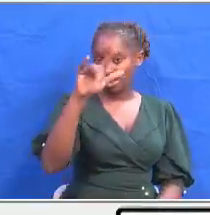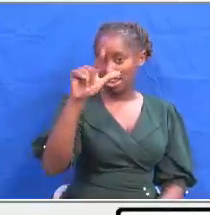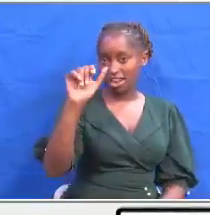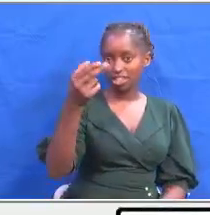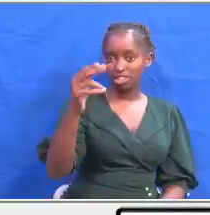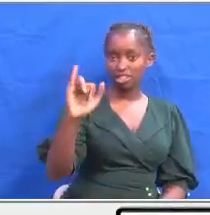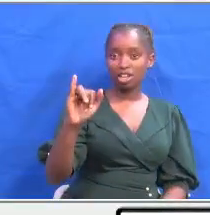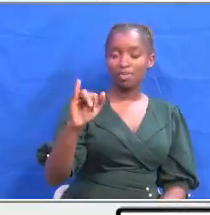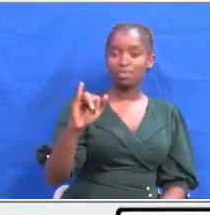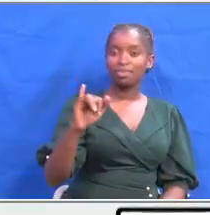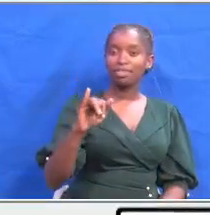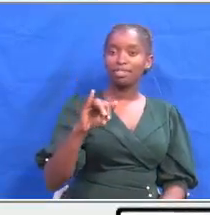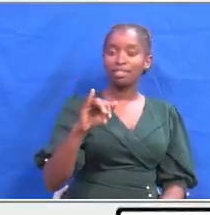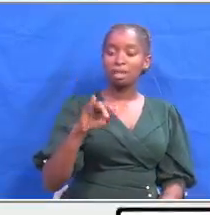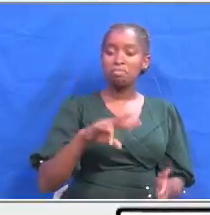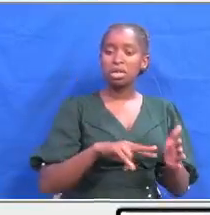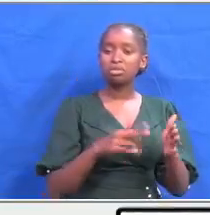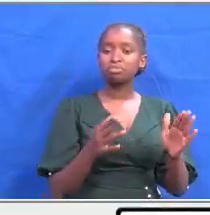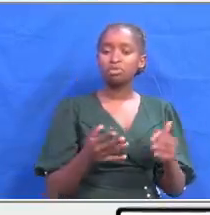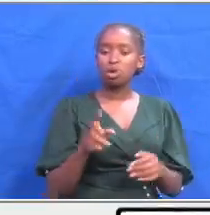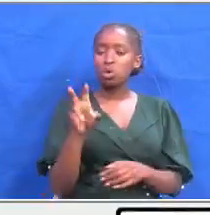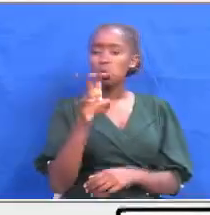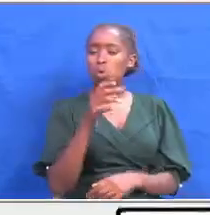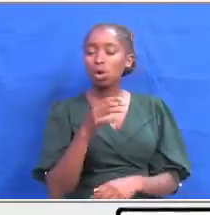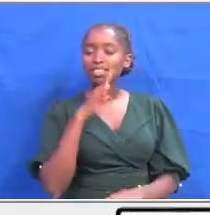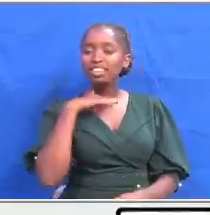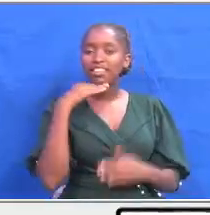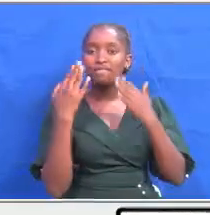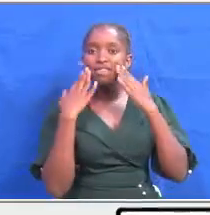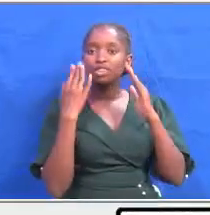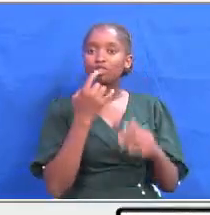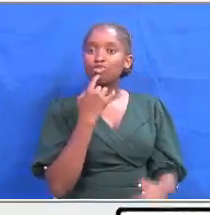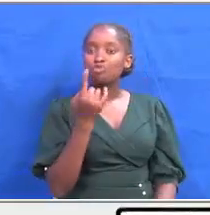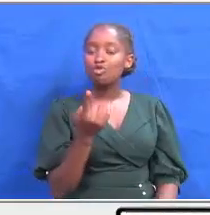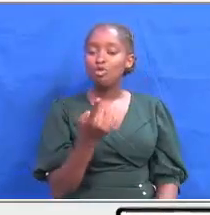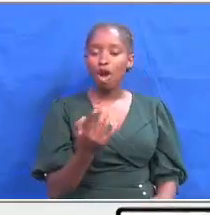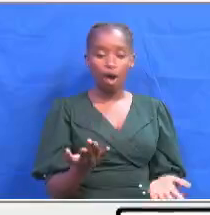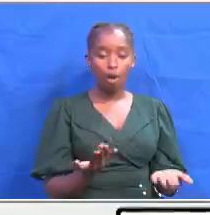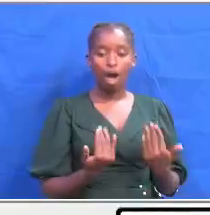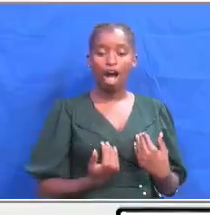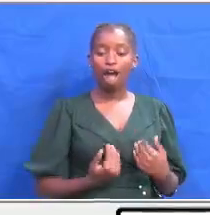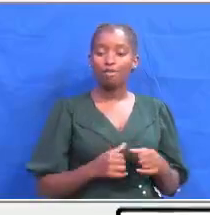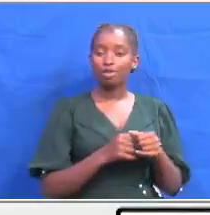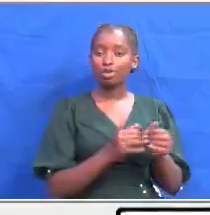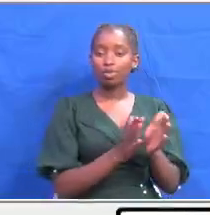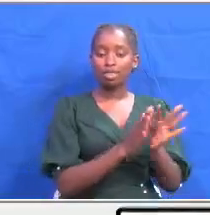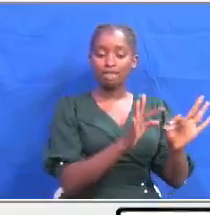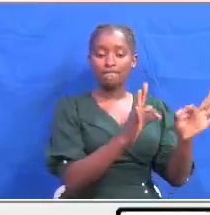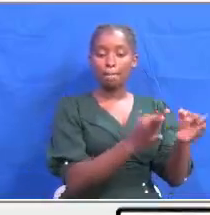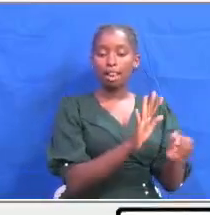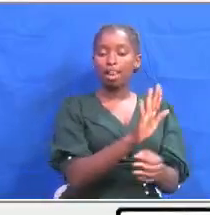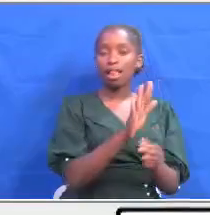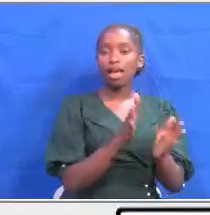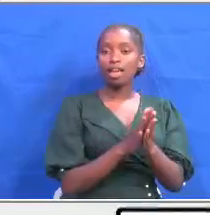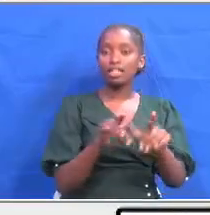mean, you look at Honorable Late Moi, how has he handled his family? You look at the Honorable